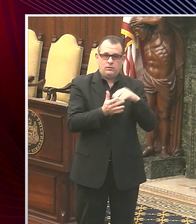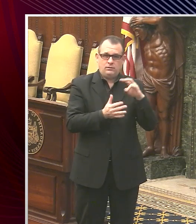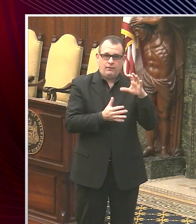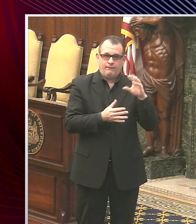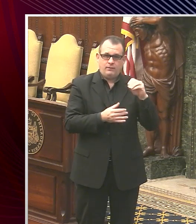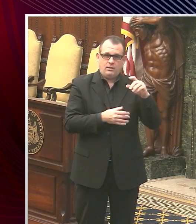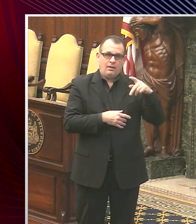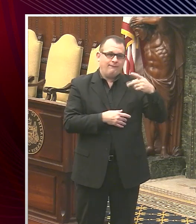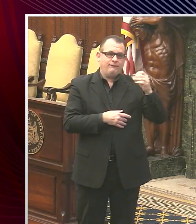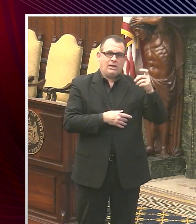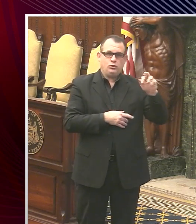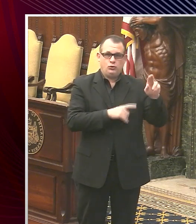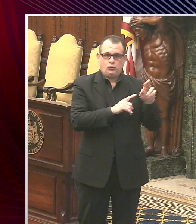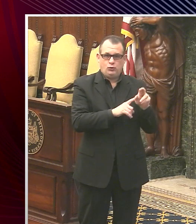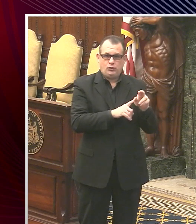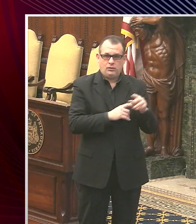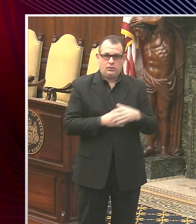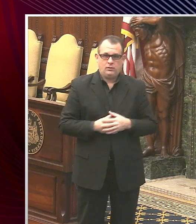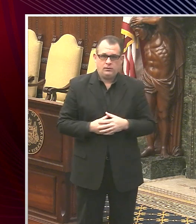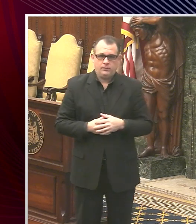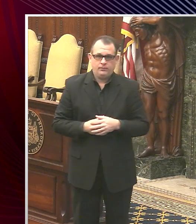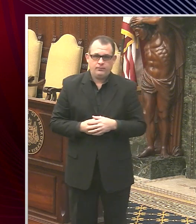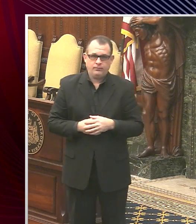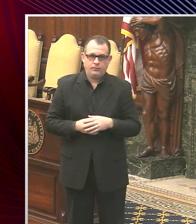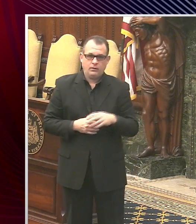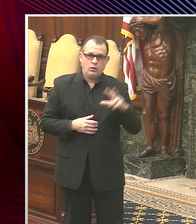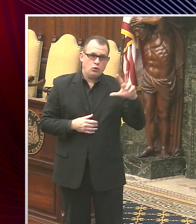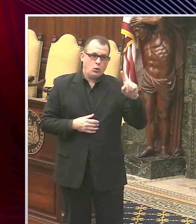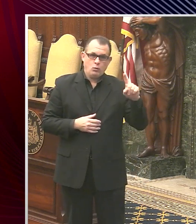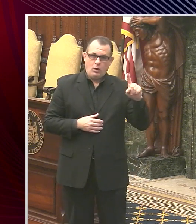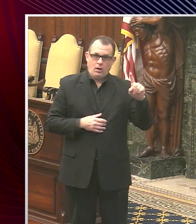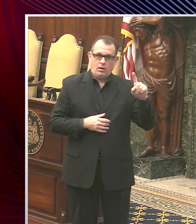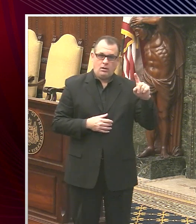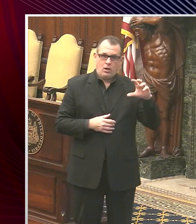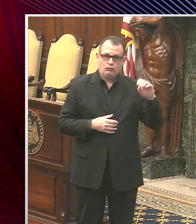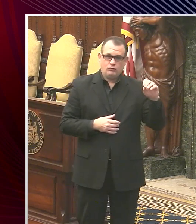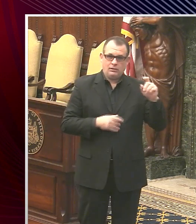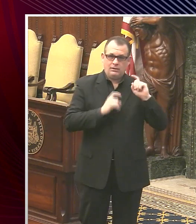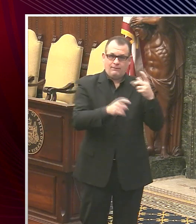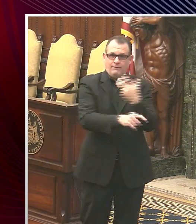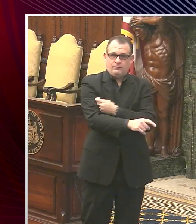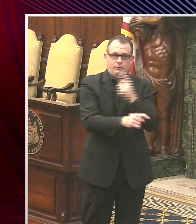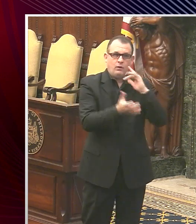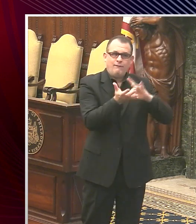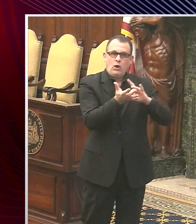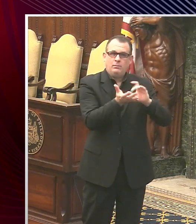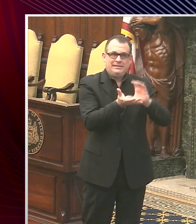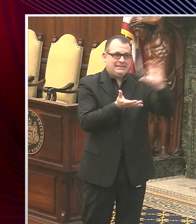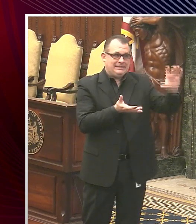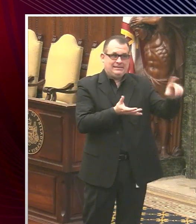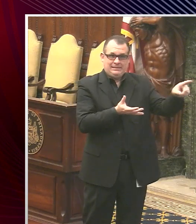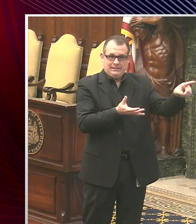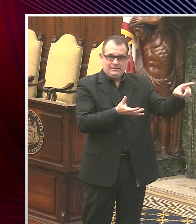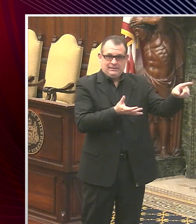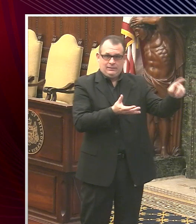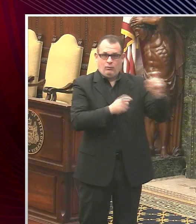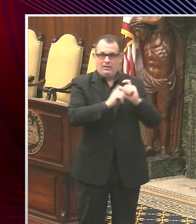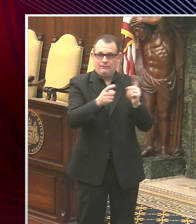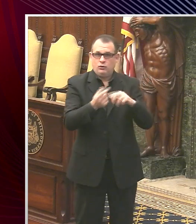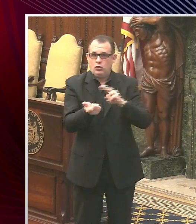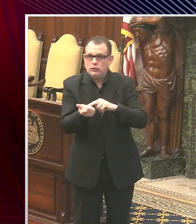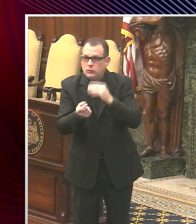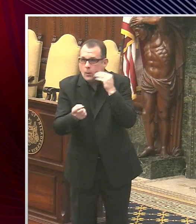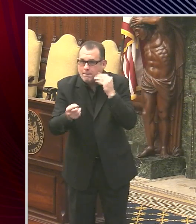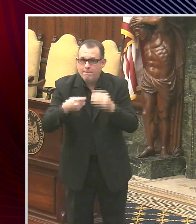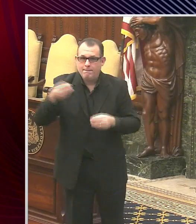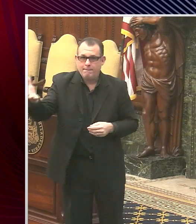Now, of that Pfizer vaccine, 3,900 doses are going to be going to pharmacies to vaccinate people in nursing homes, in addition to the other